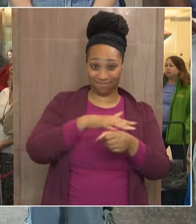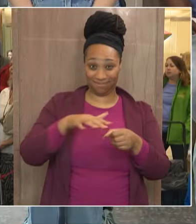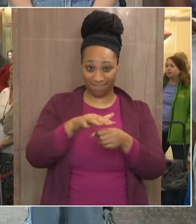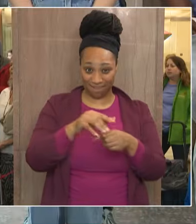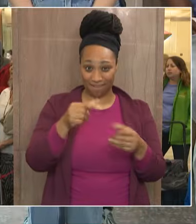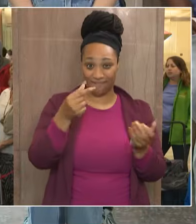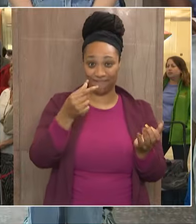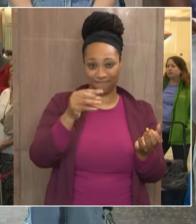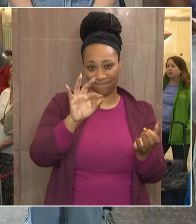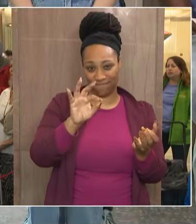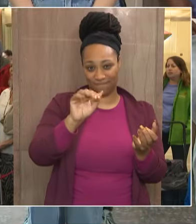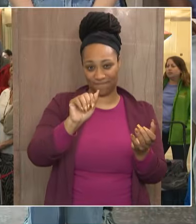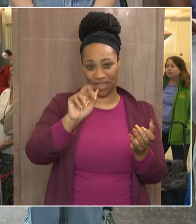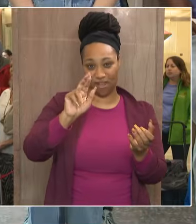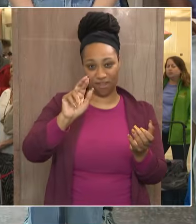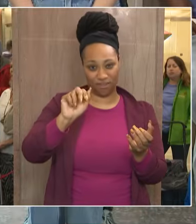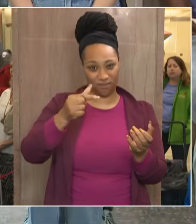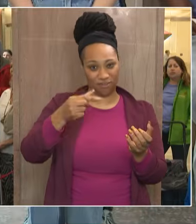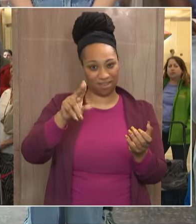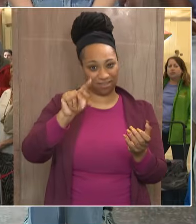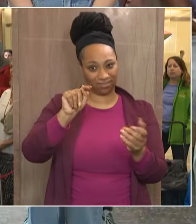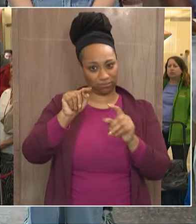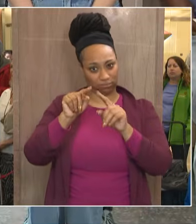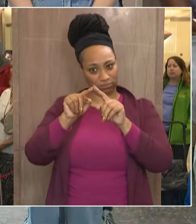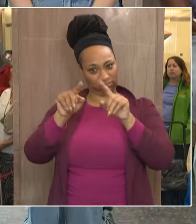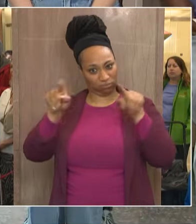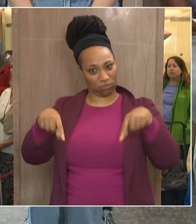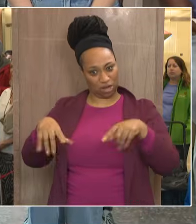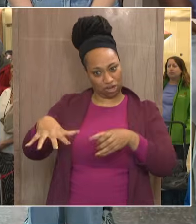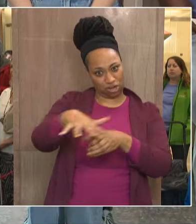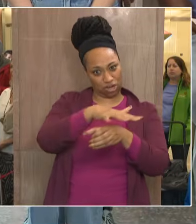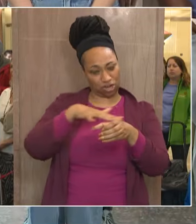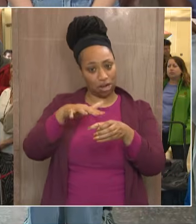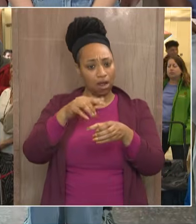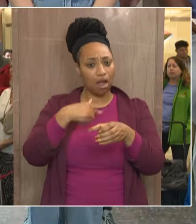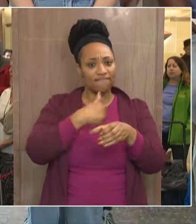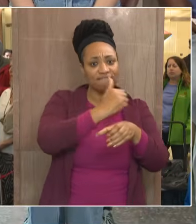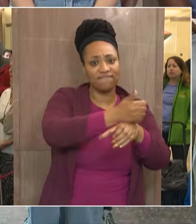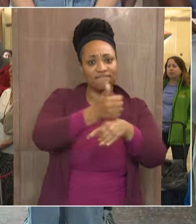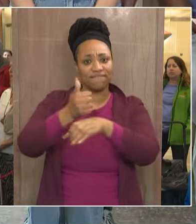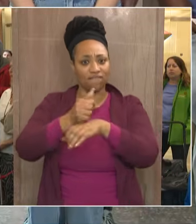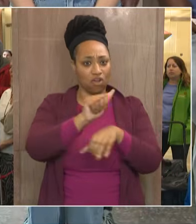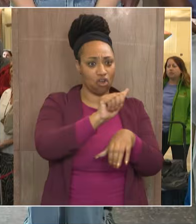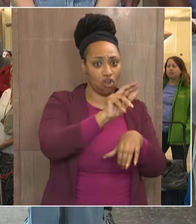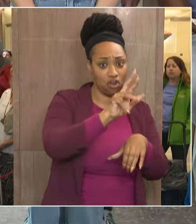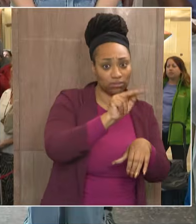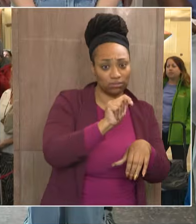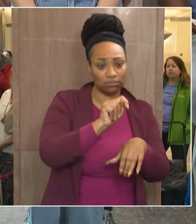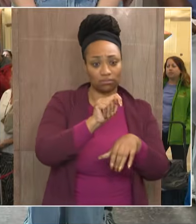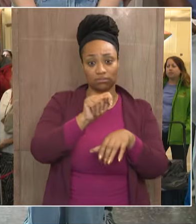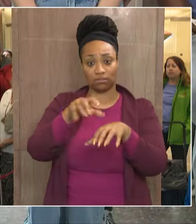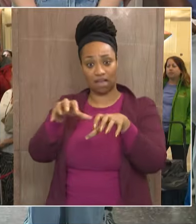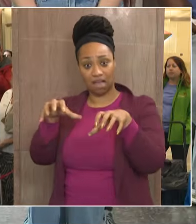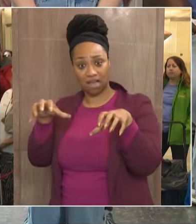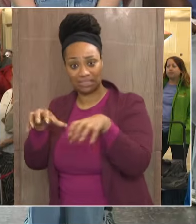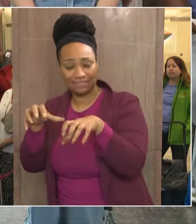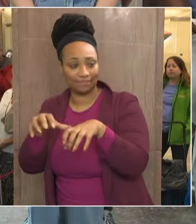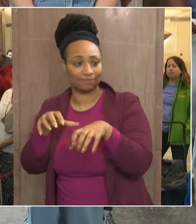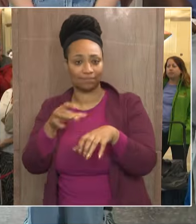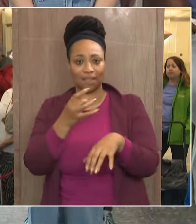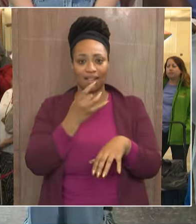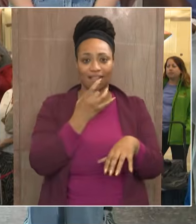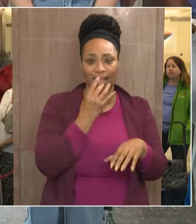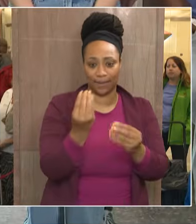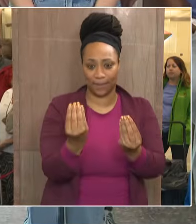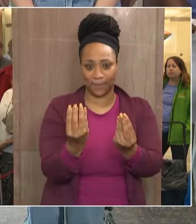window art, interactive artwork that will also light up the nighttime. And so we are